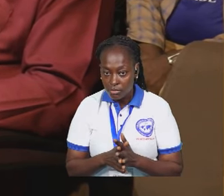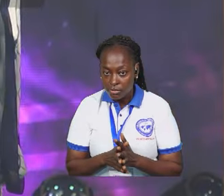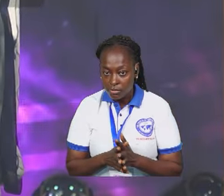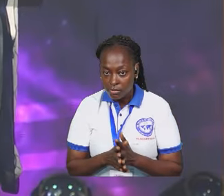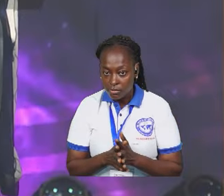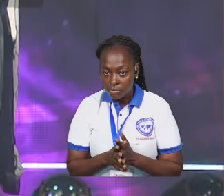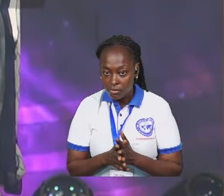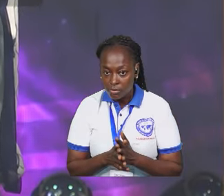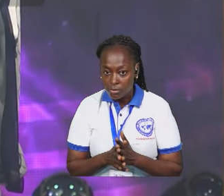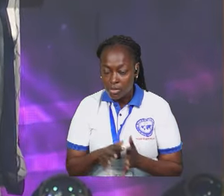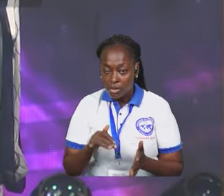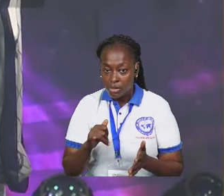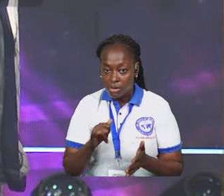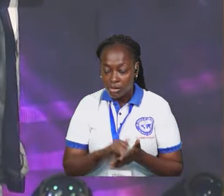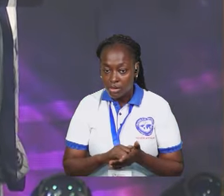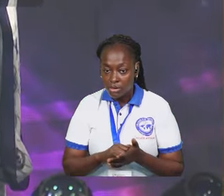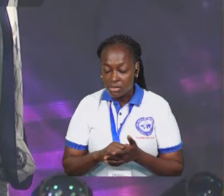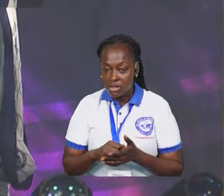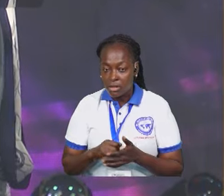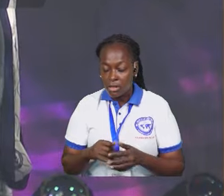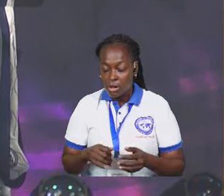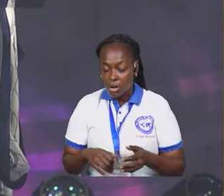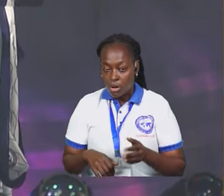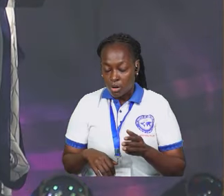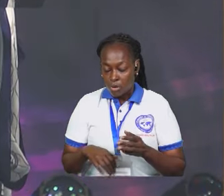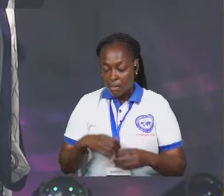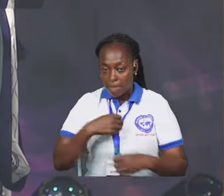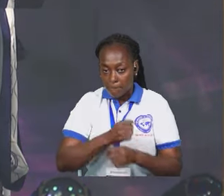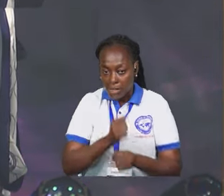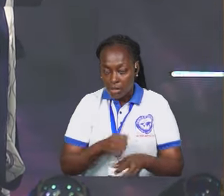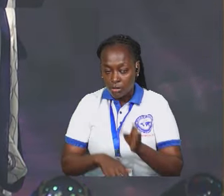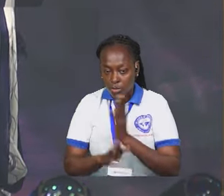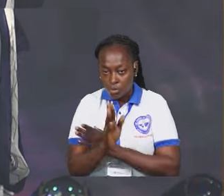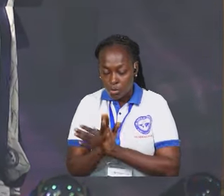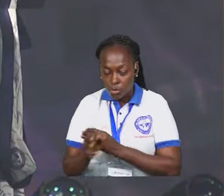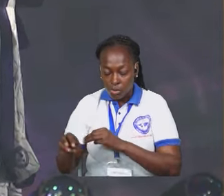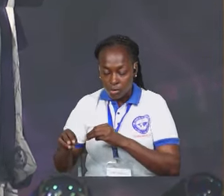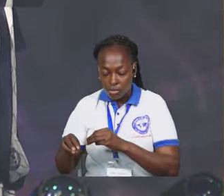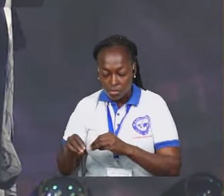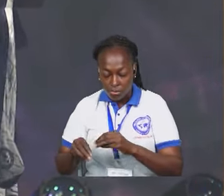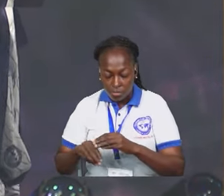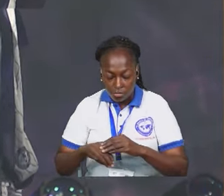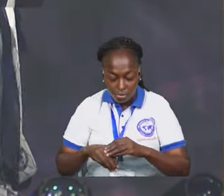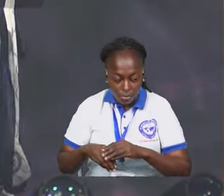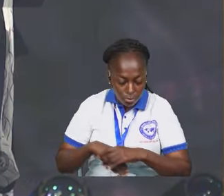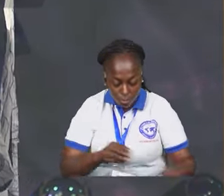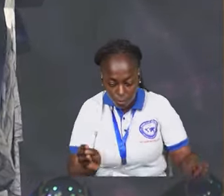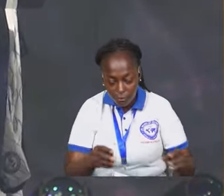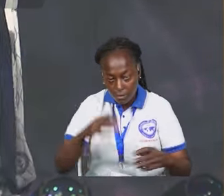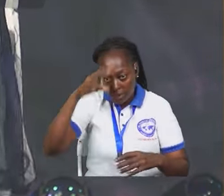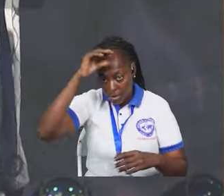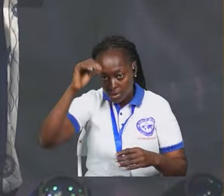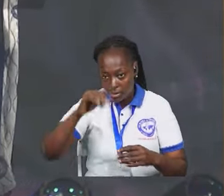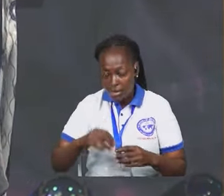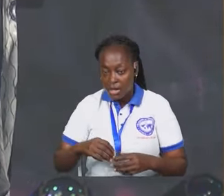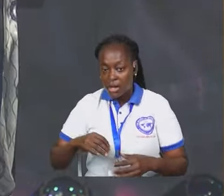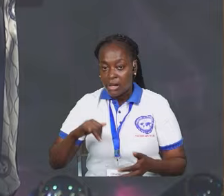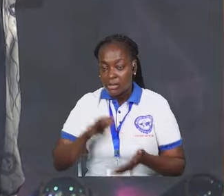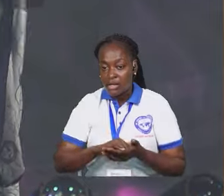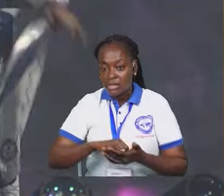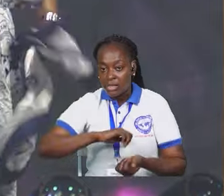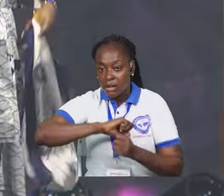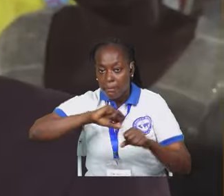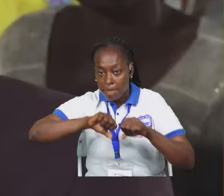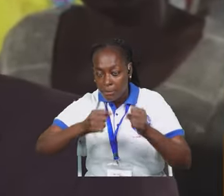na emenya me pam no which made God to drive him out na ayonko fani mo titi and that friendship